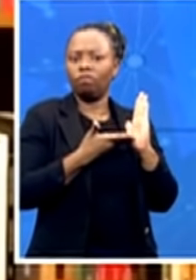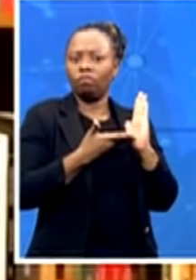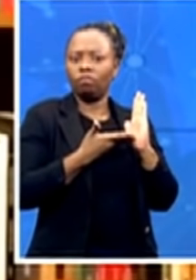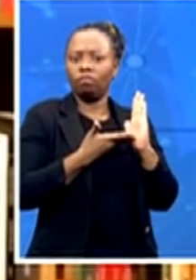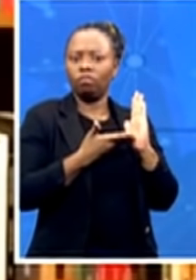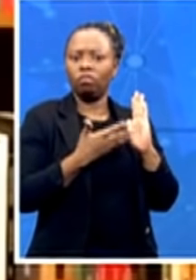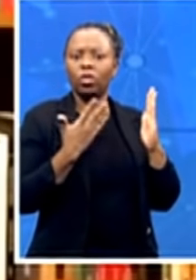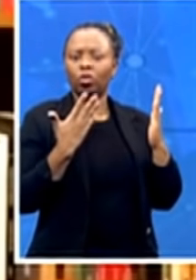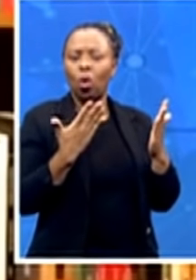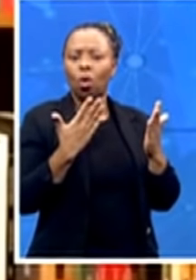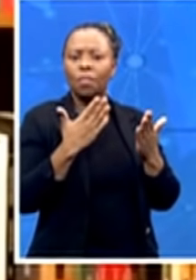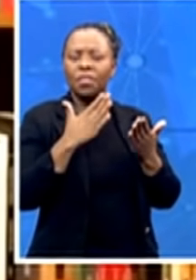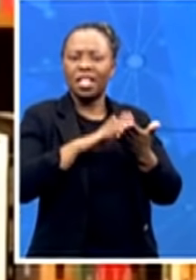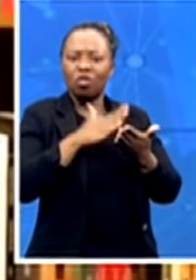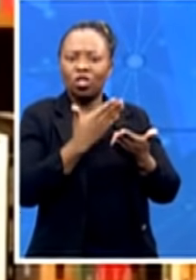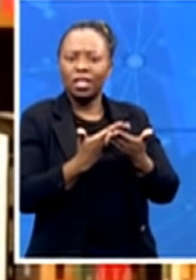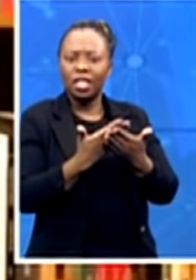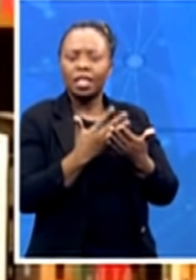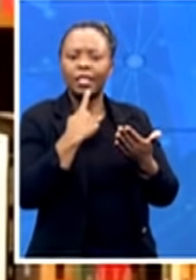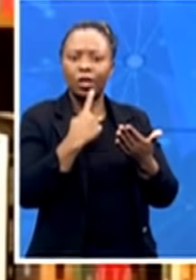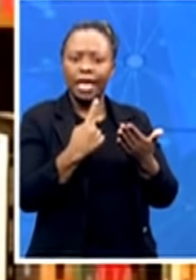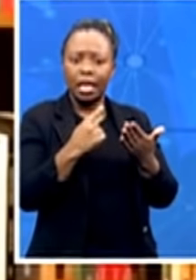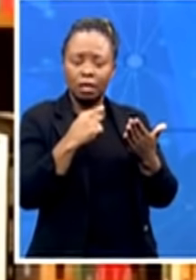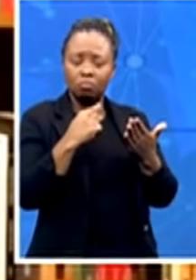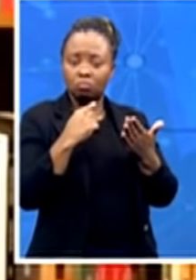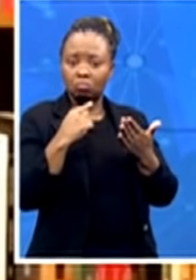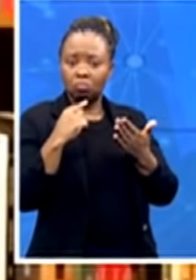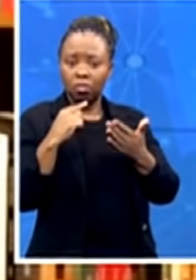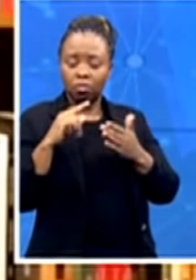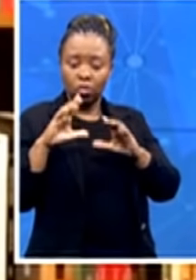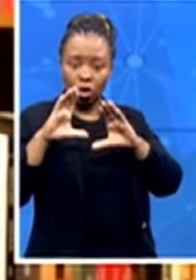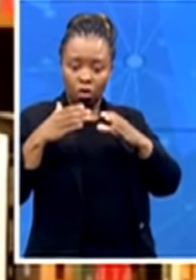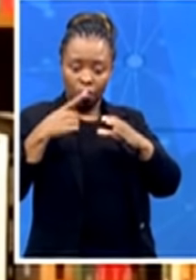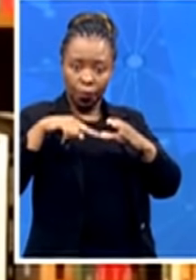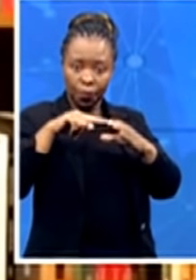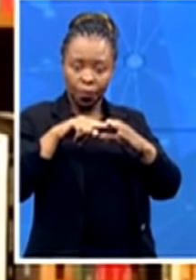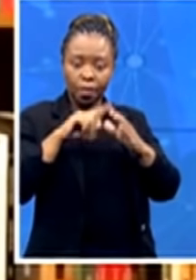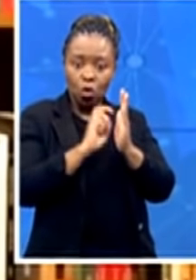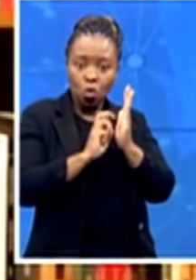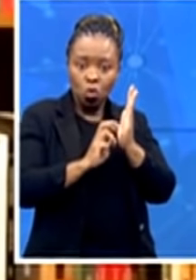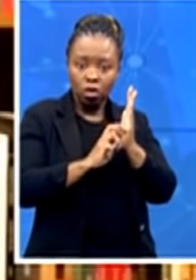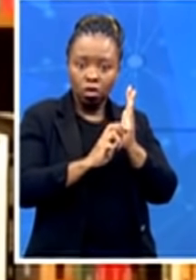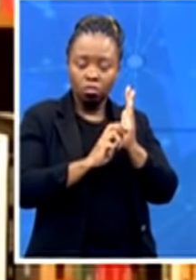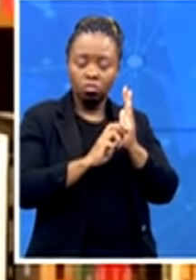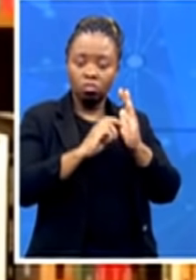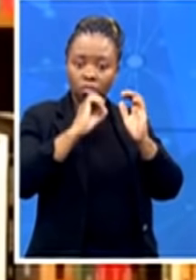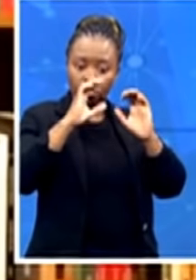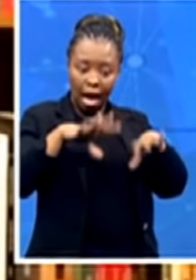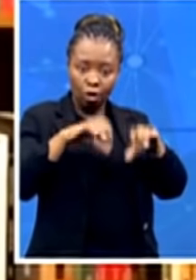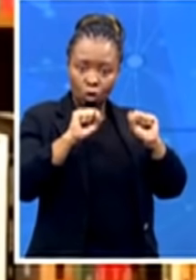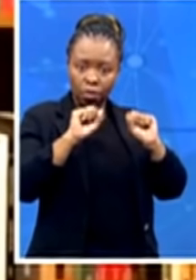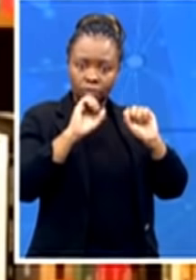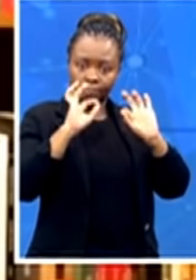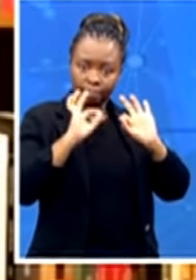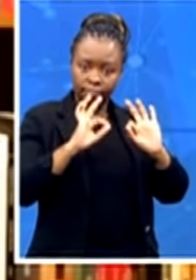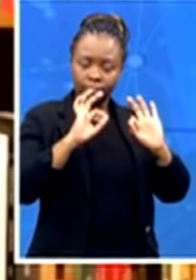not people agree that the rules adopted fulfilled the mandate adopted by the National Conference, or whether they in fact changed it.